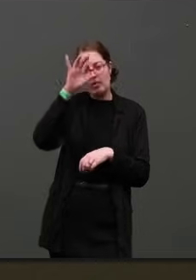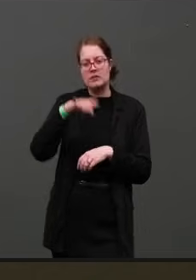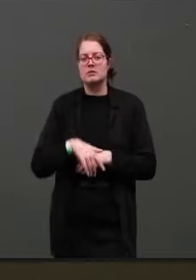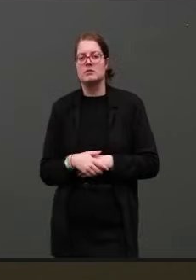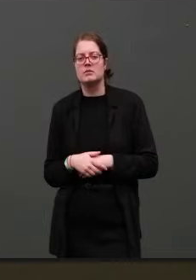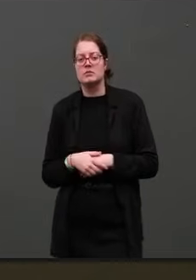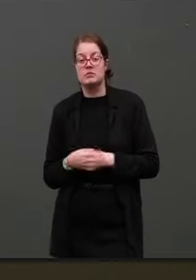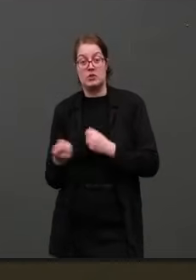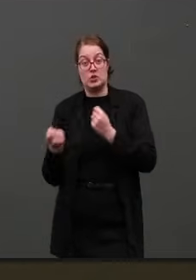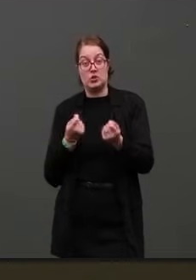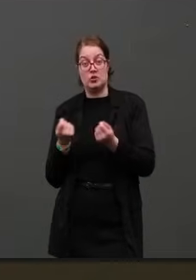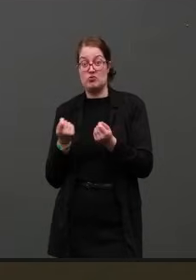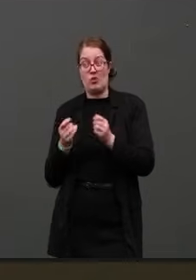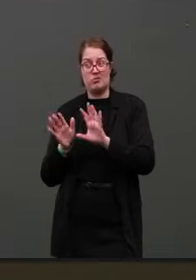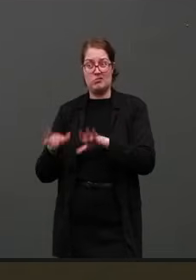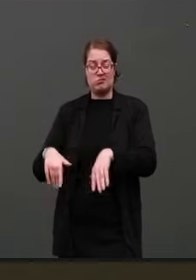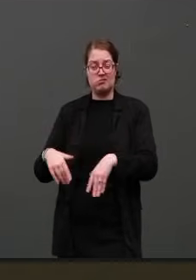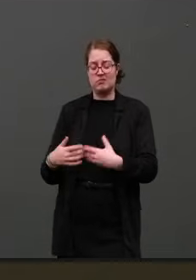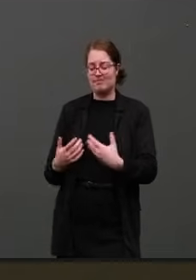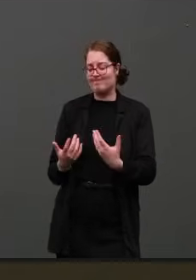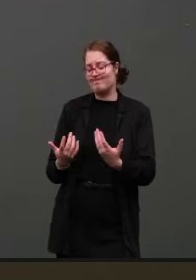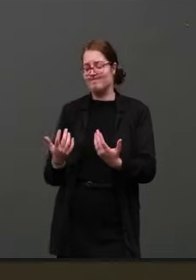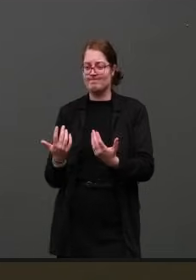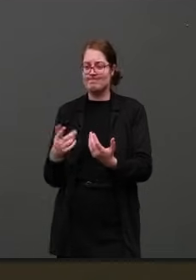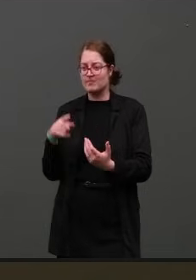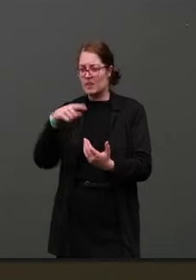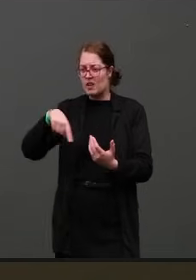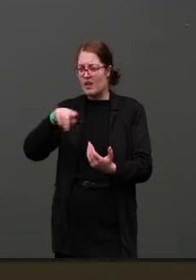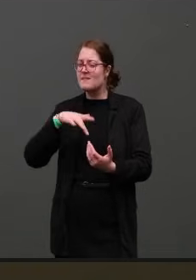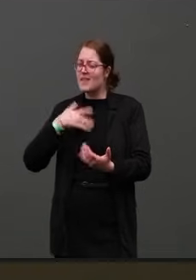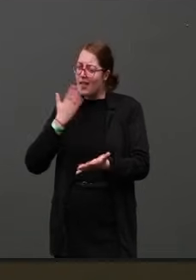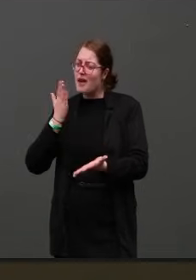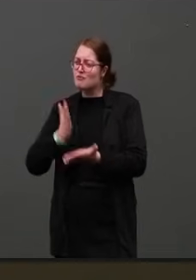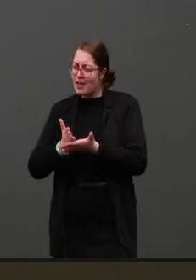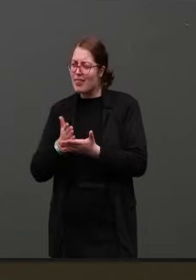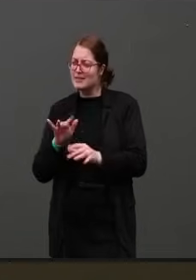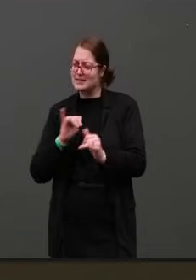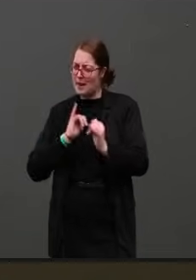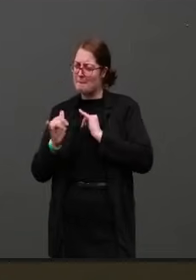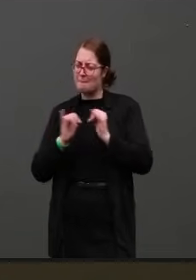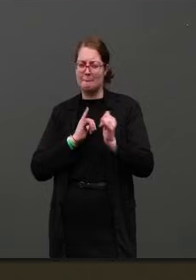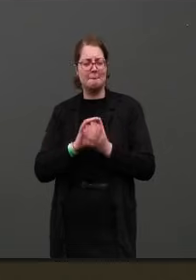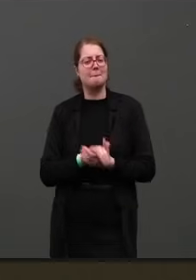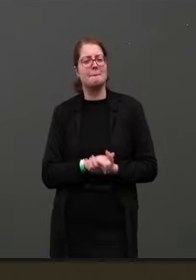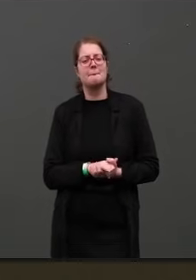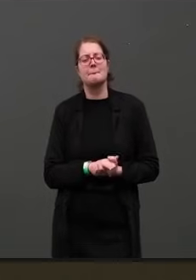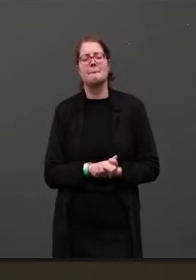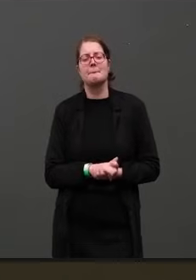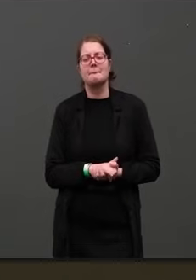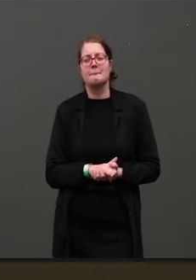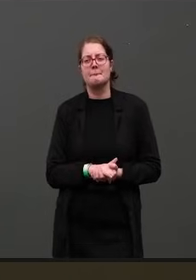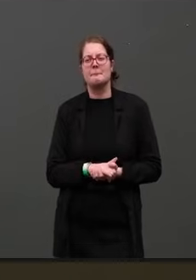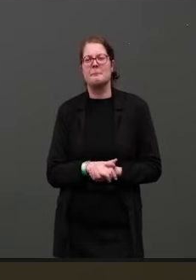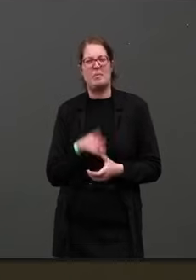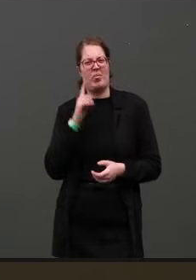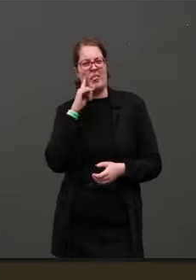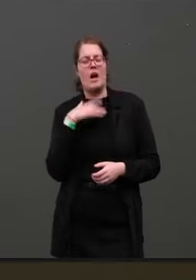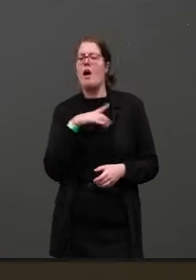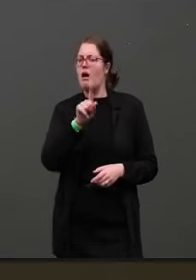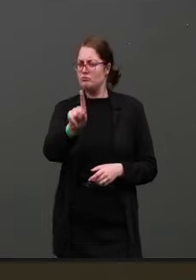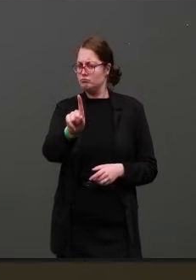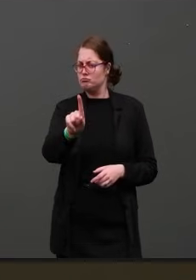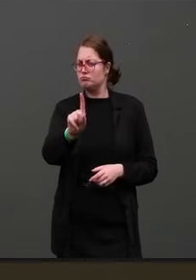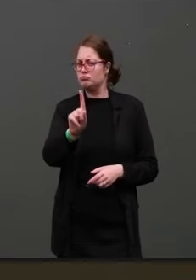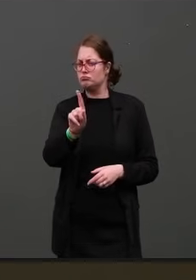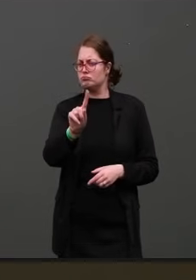player. And they should feel just as real as anyone else. Now, you may be thinking, actually, I'm making a Limbo-like